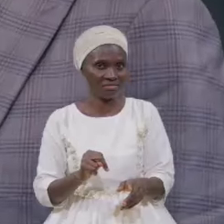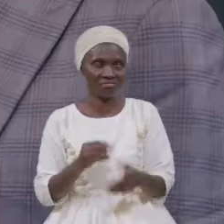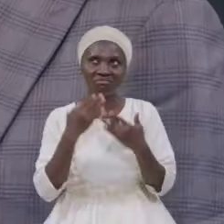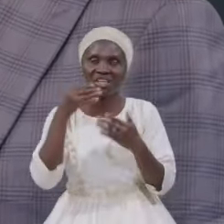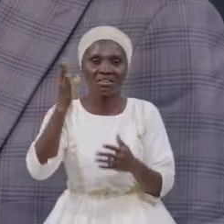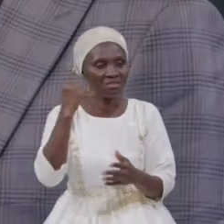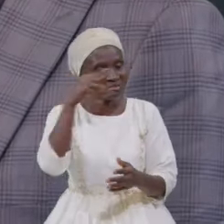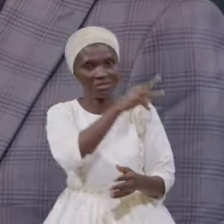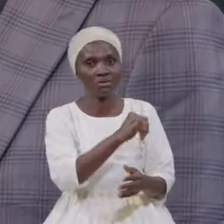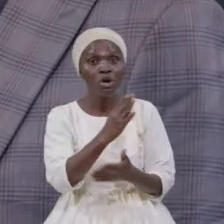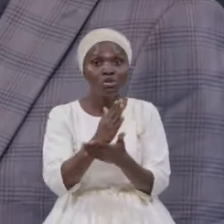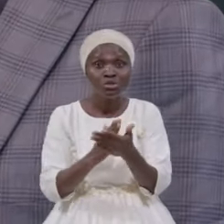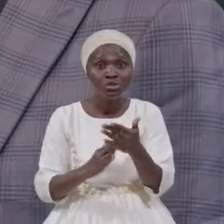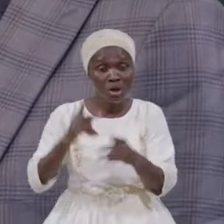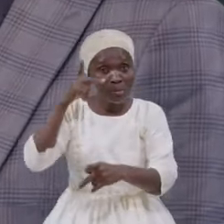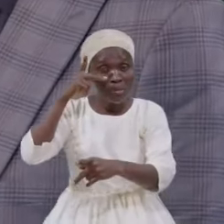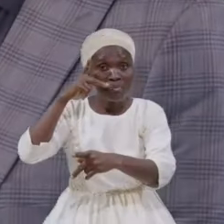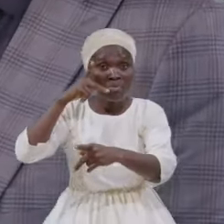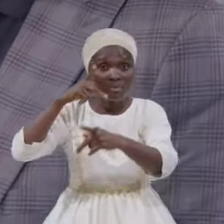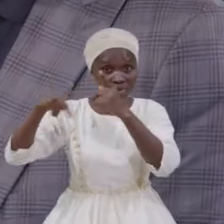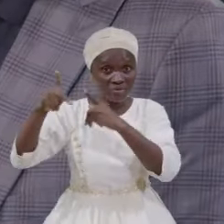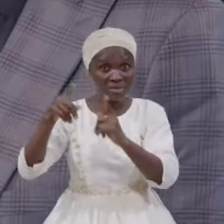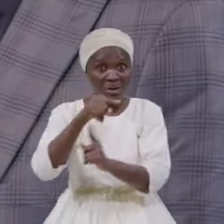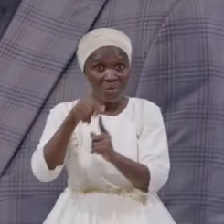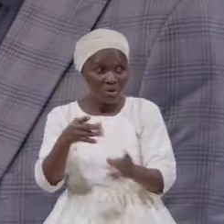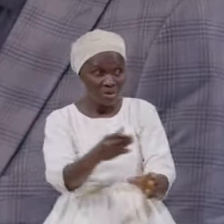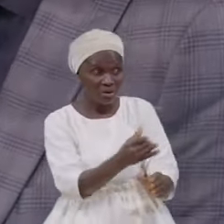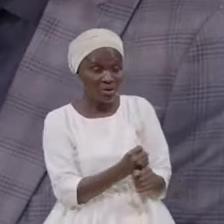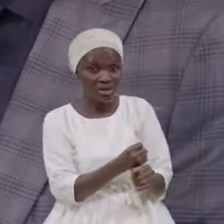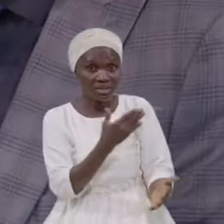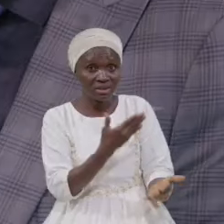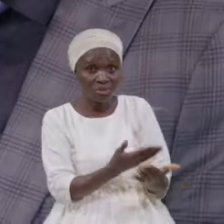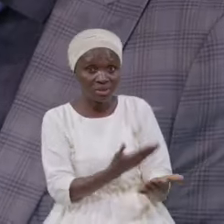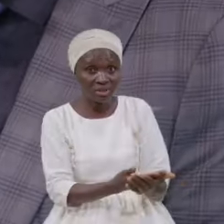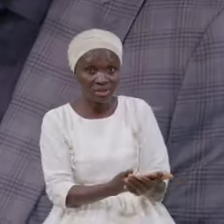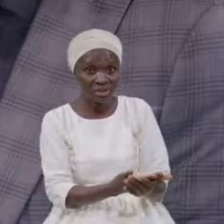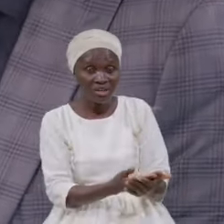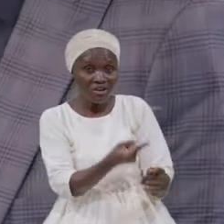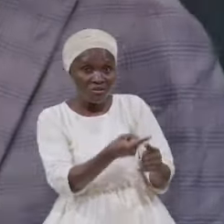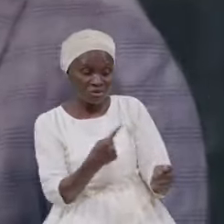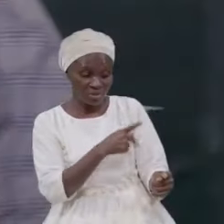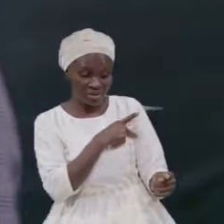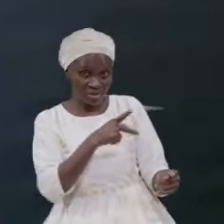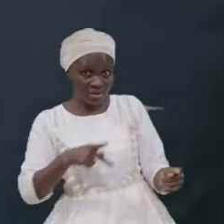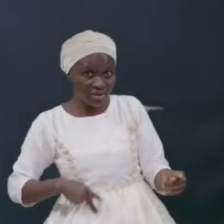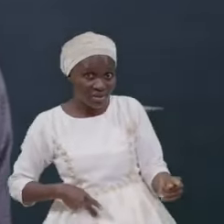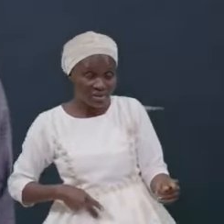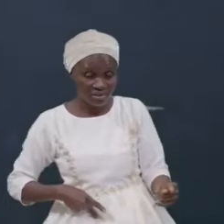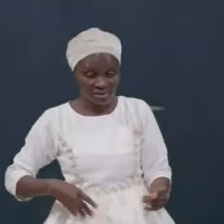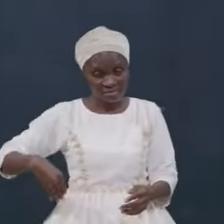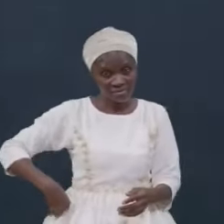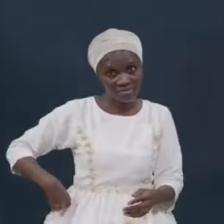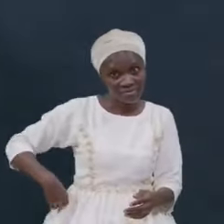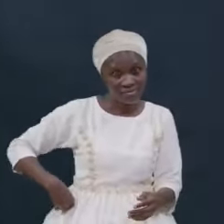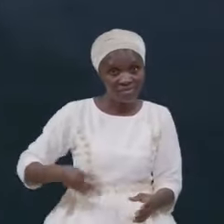remuneration, money from the king, from the powers that be, their